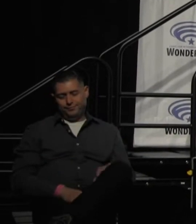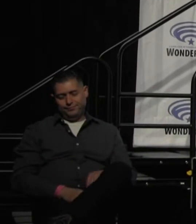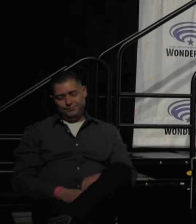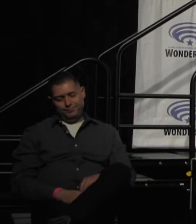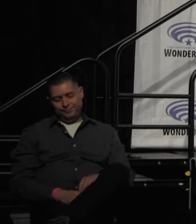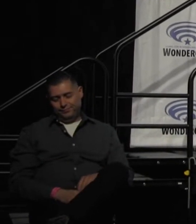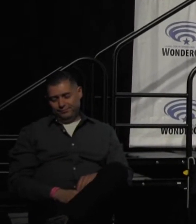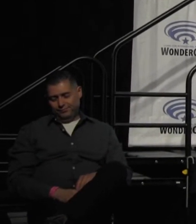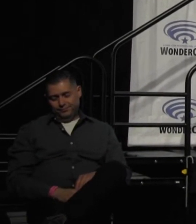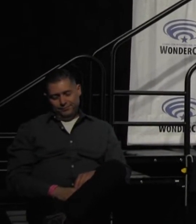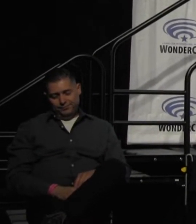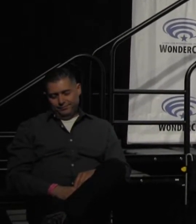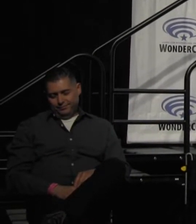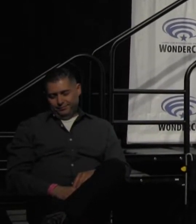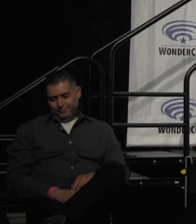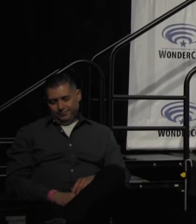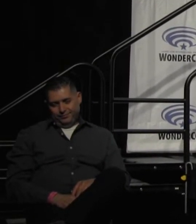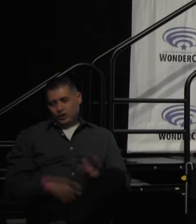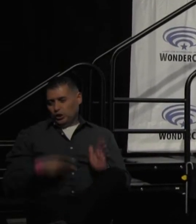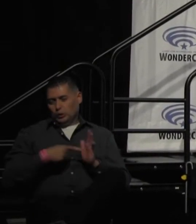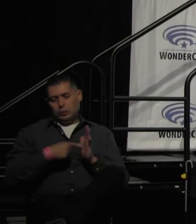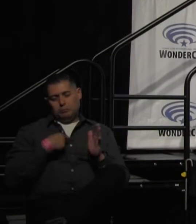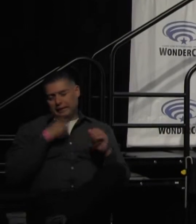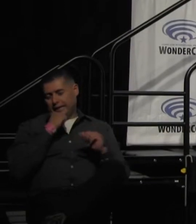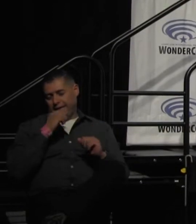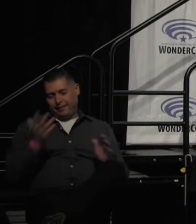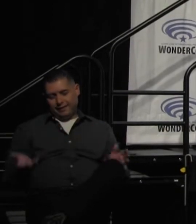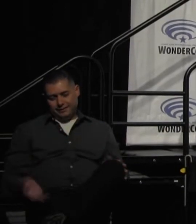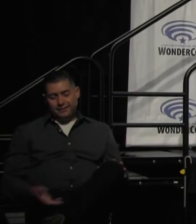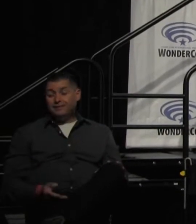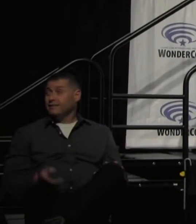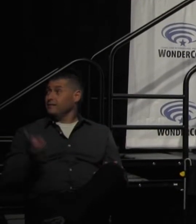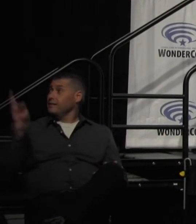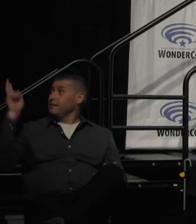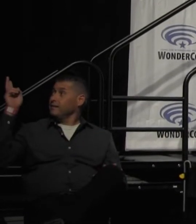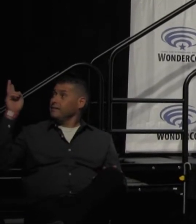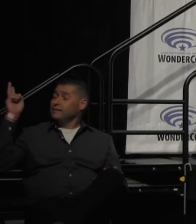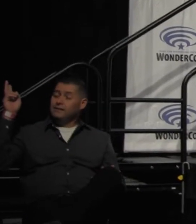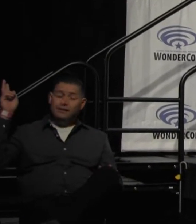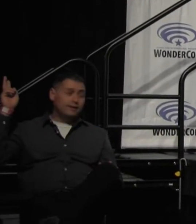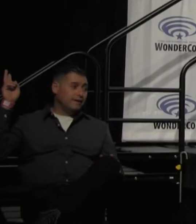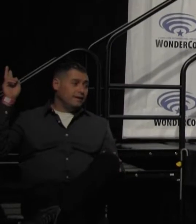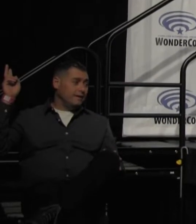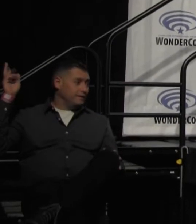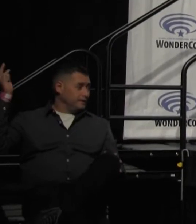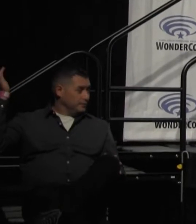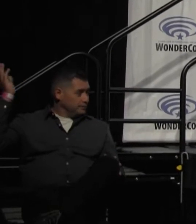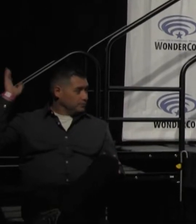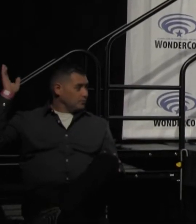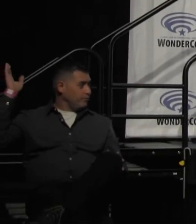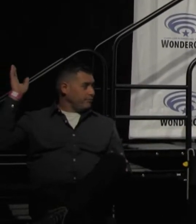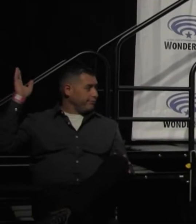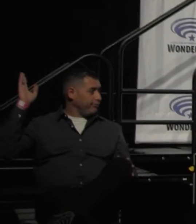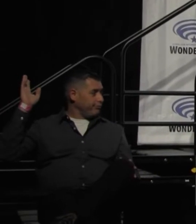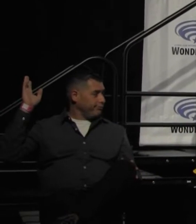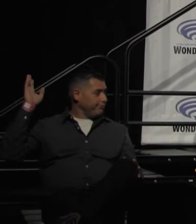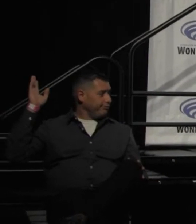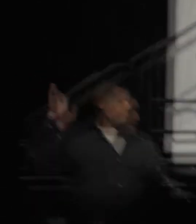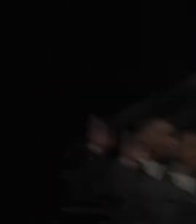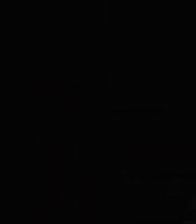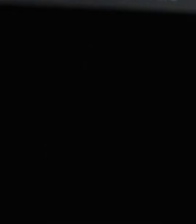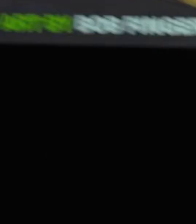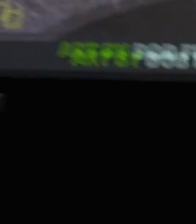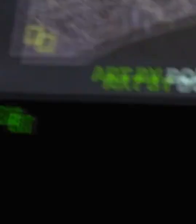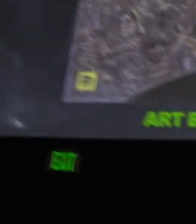Then it's okay, you don't owe me anything. So check it out, guys. I have it on my screen here. There it is. Yeah. Oh,